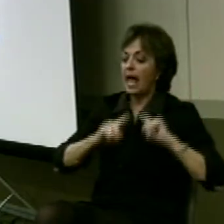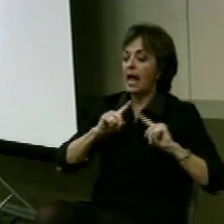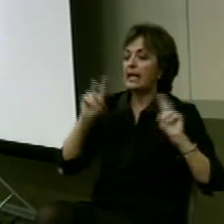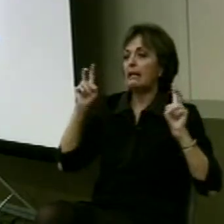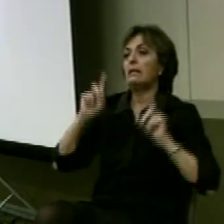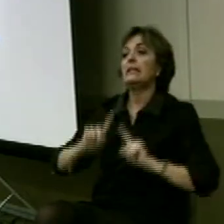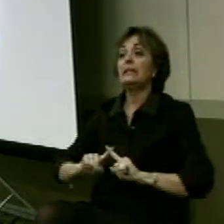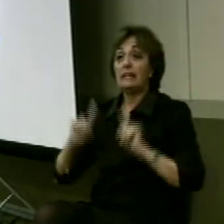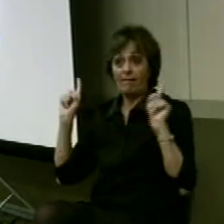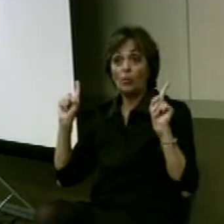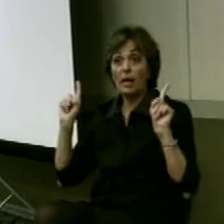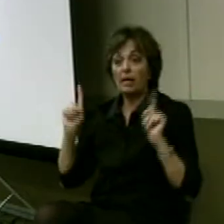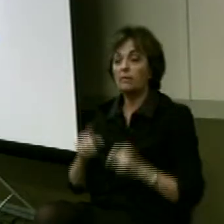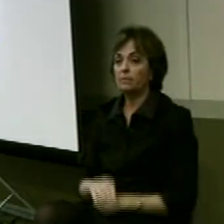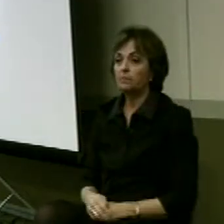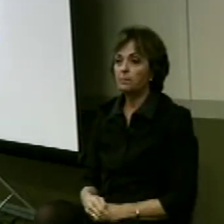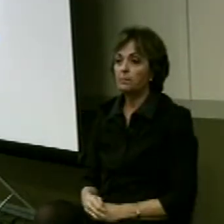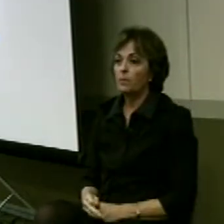tactics without using different.